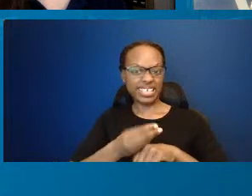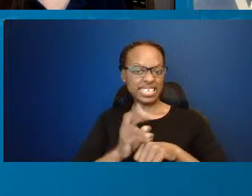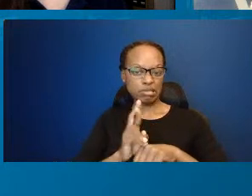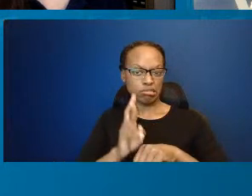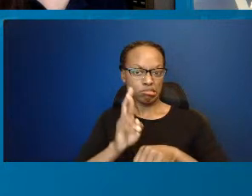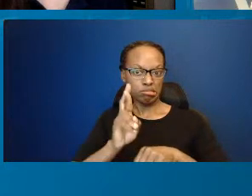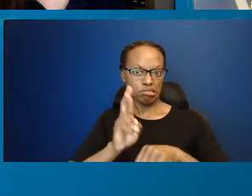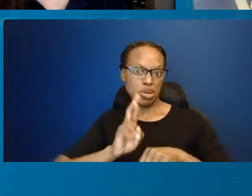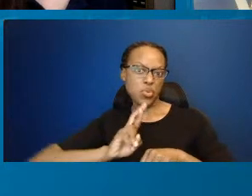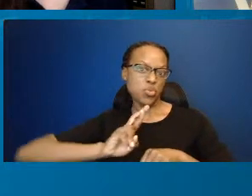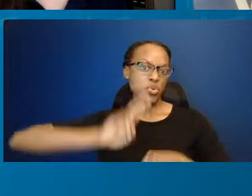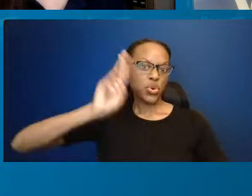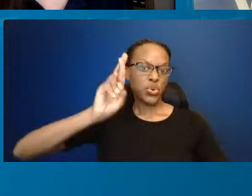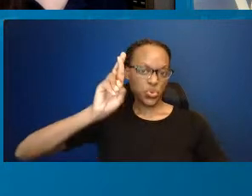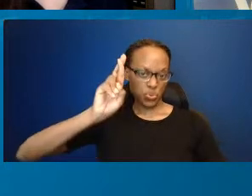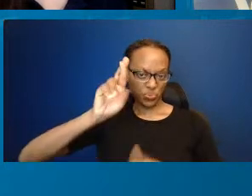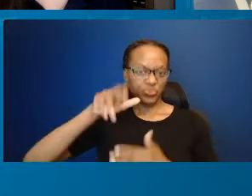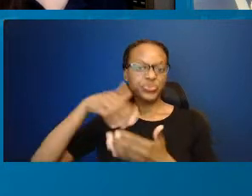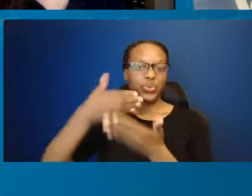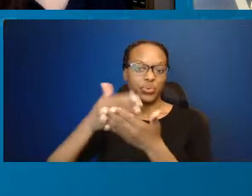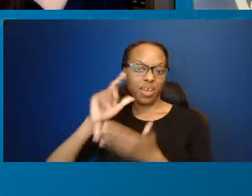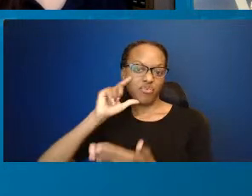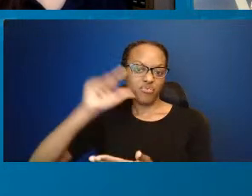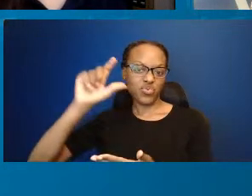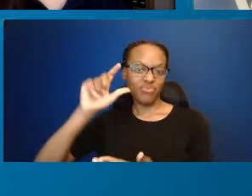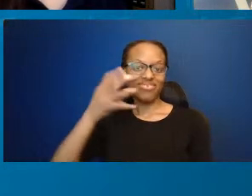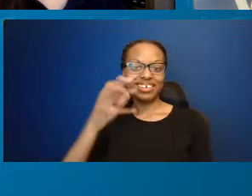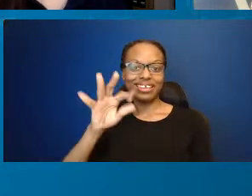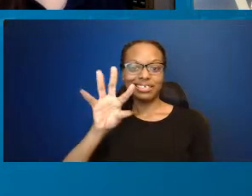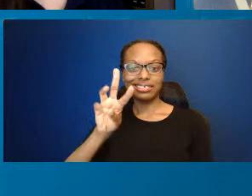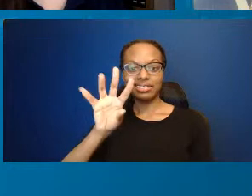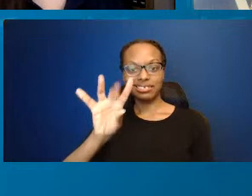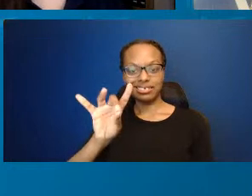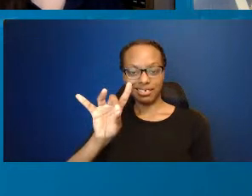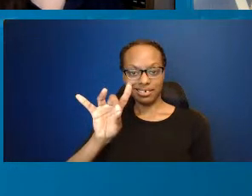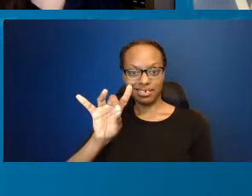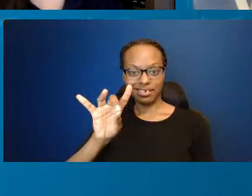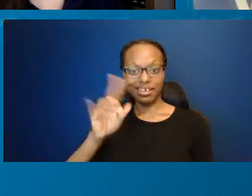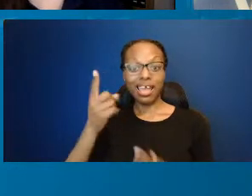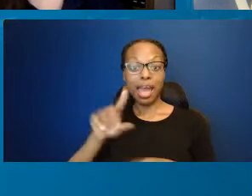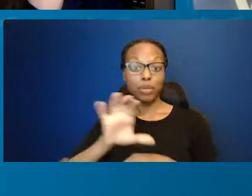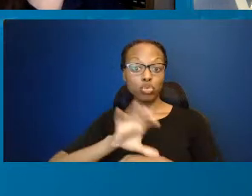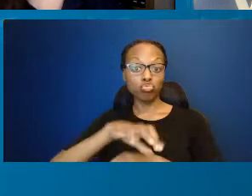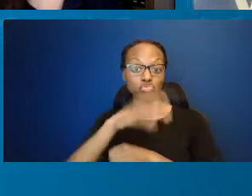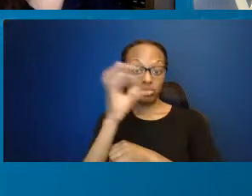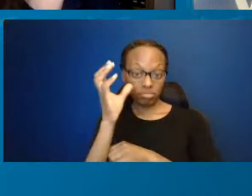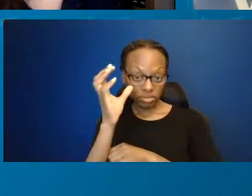and went out to the moon in 1968. It happened right at Christmas.